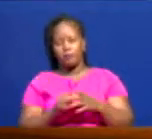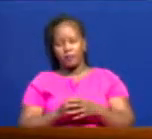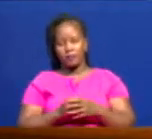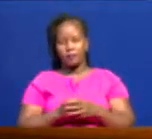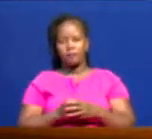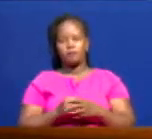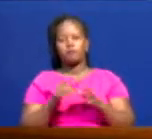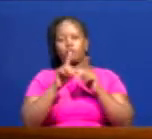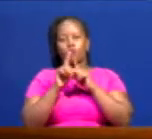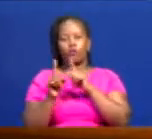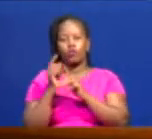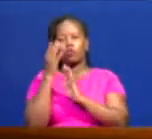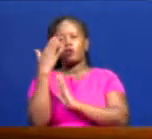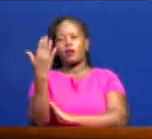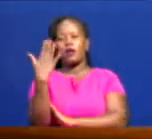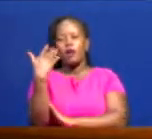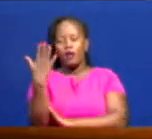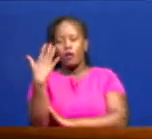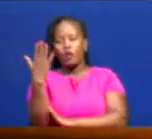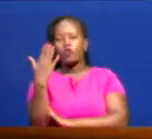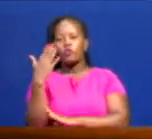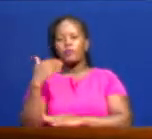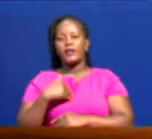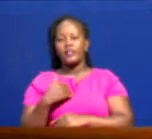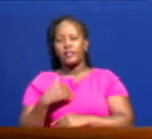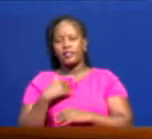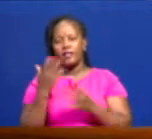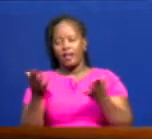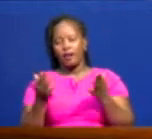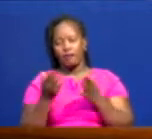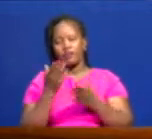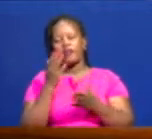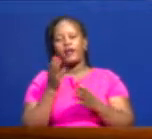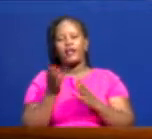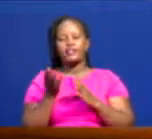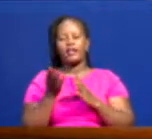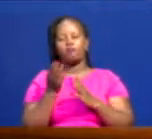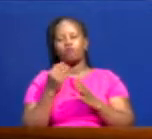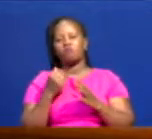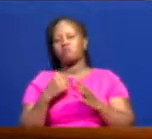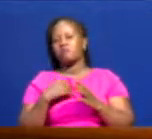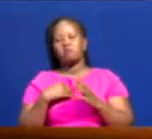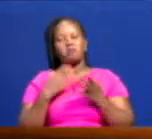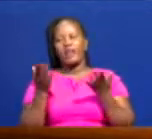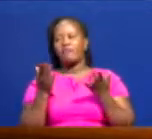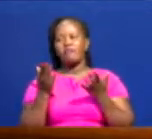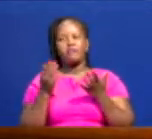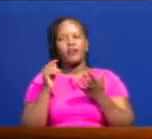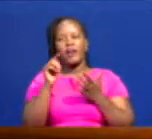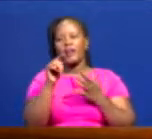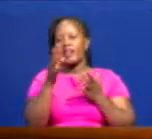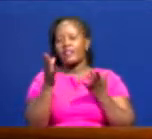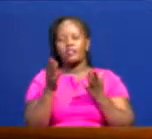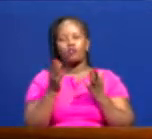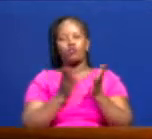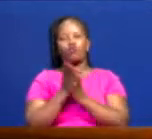The document that are referring to as the estimates, it was not in the prescribed form